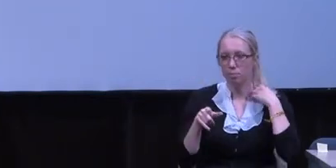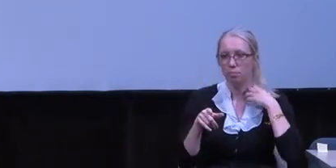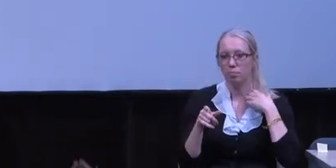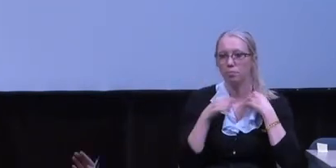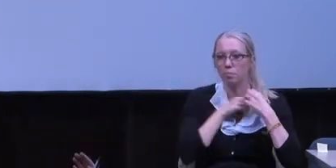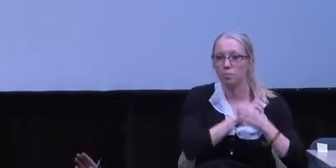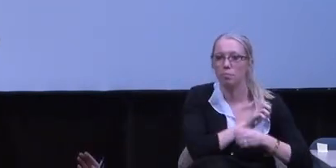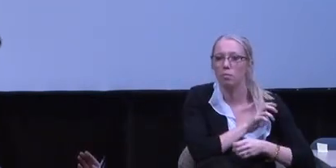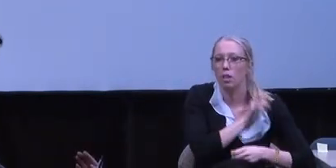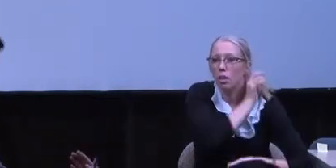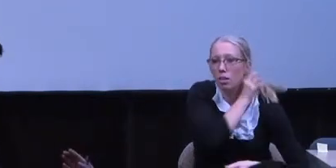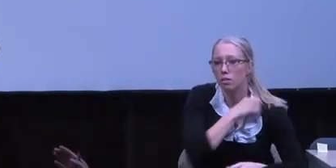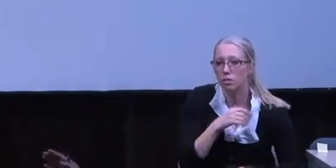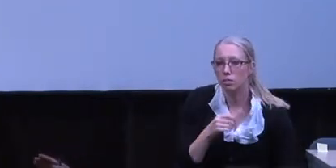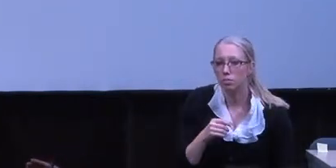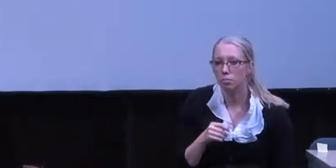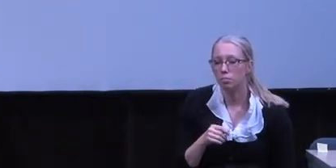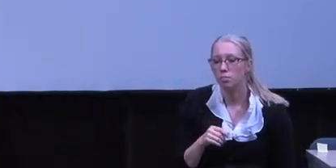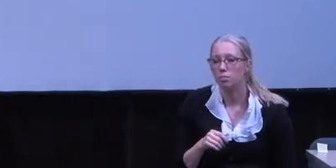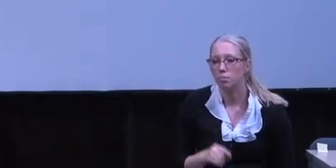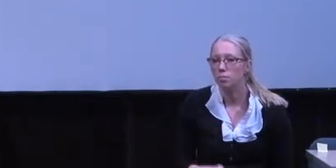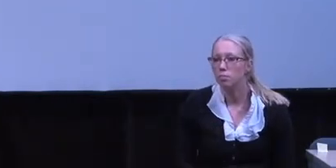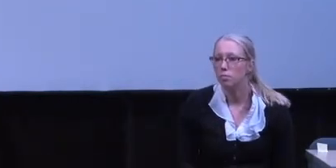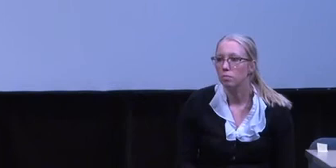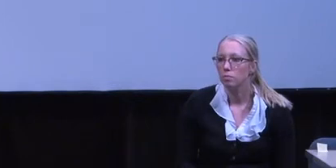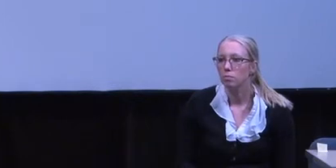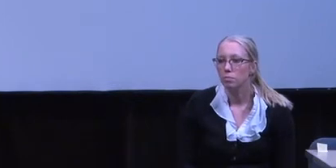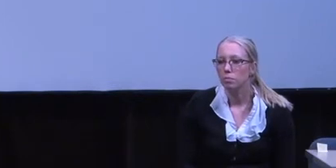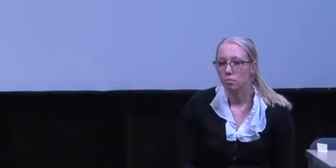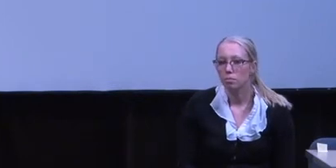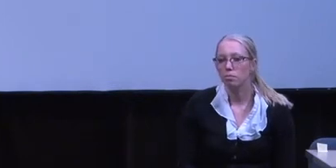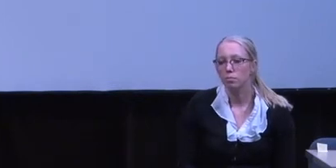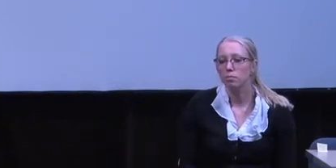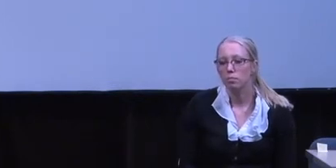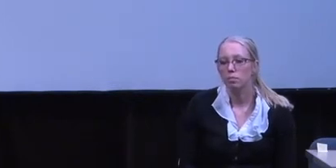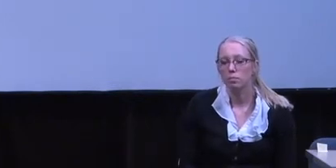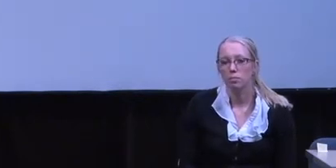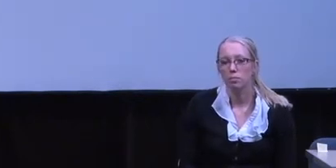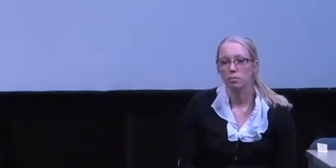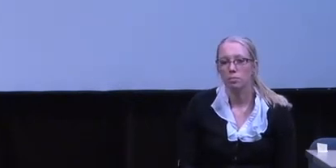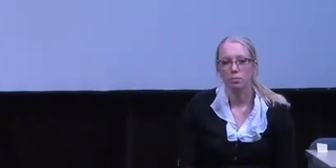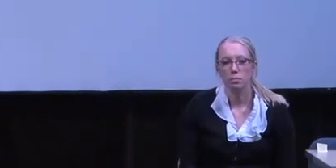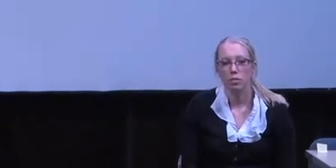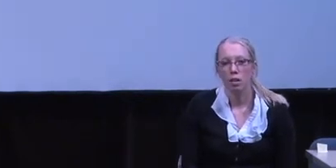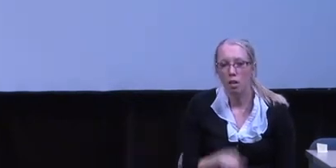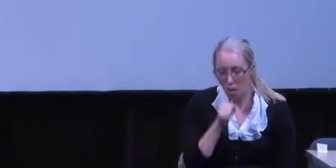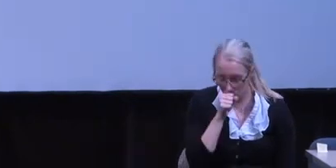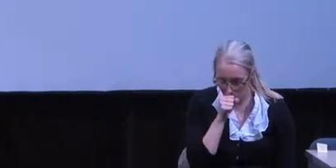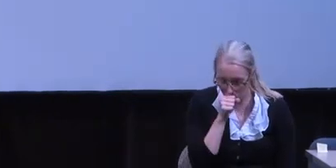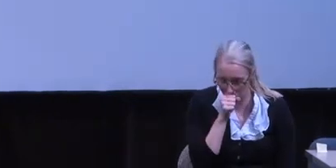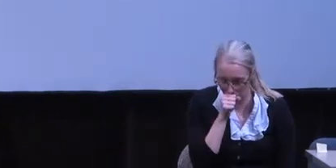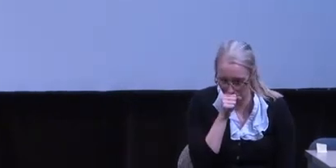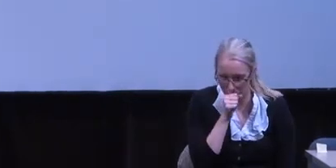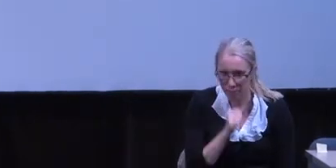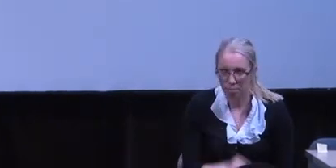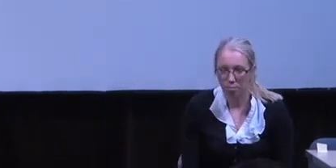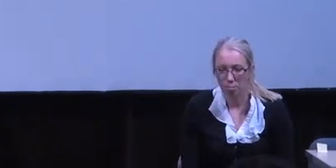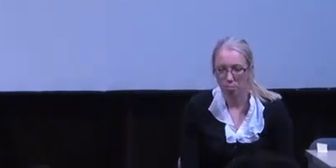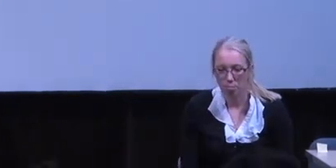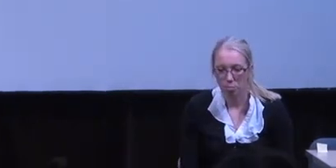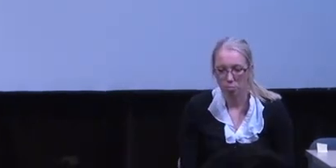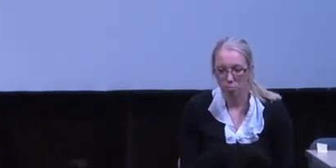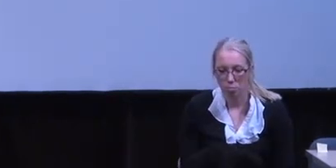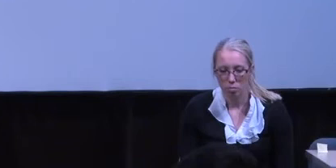And don't forget to check out the resources, and I'll double check after I leave here to make sure you guys have access to them. But I did provide you with the